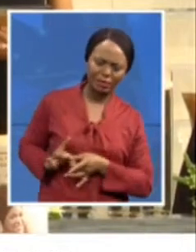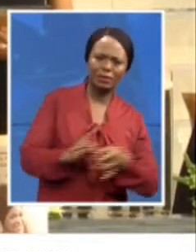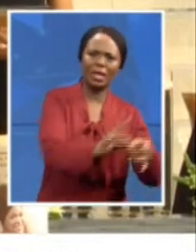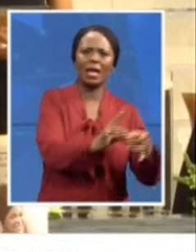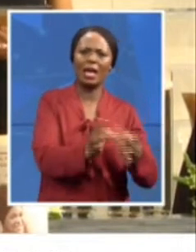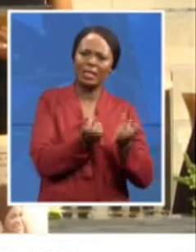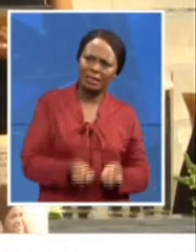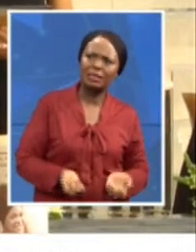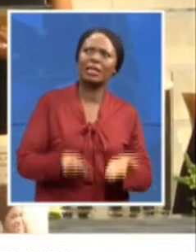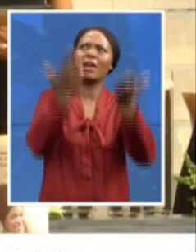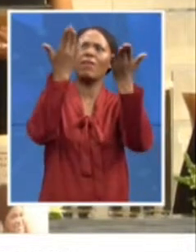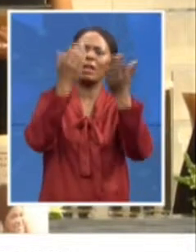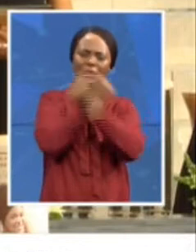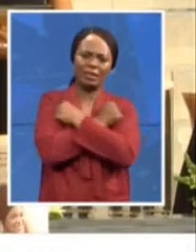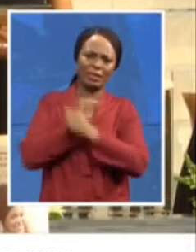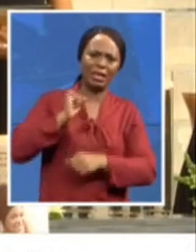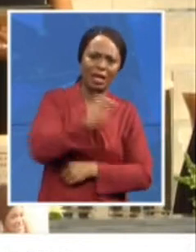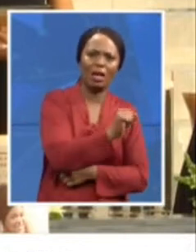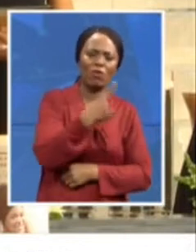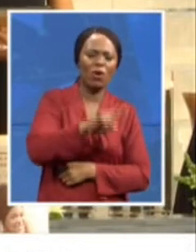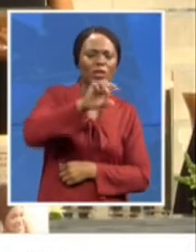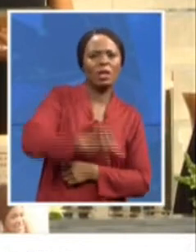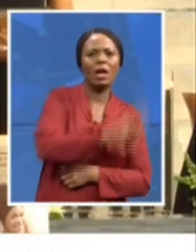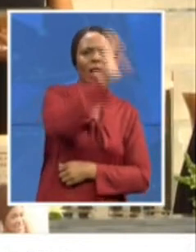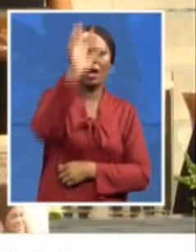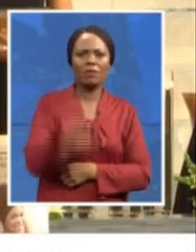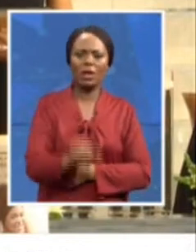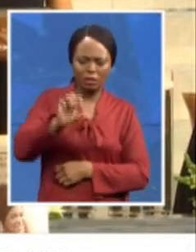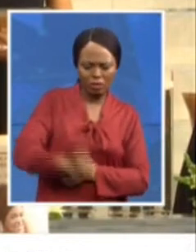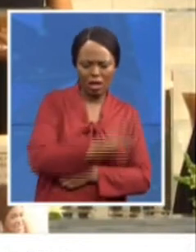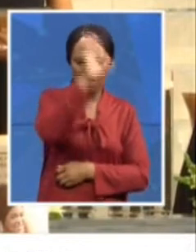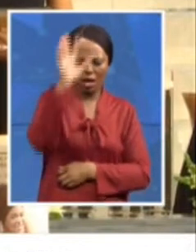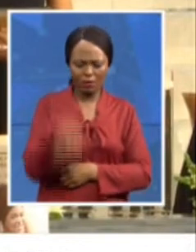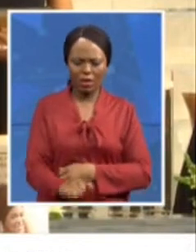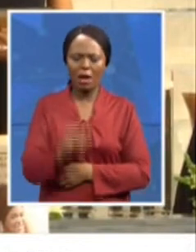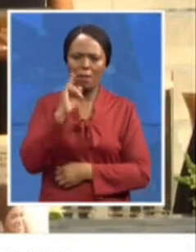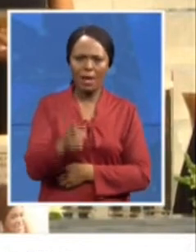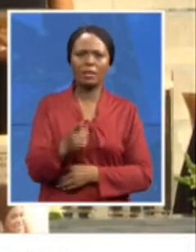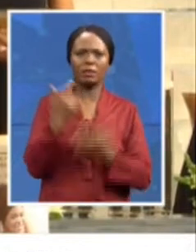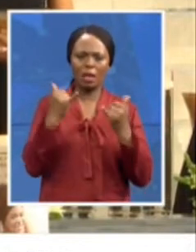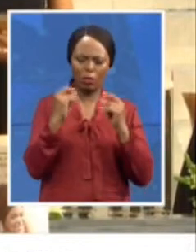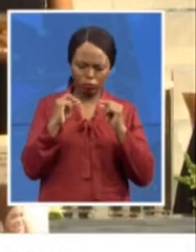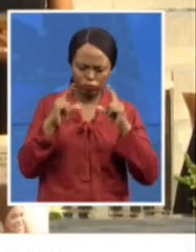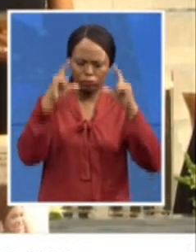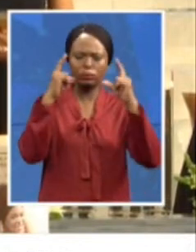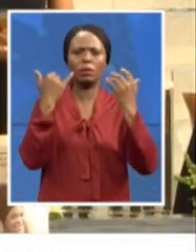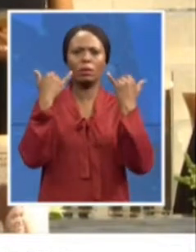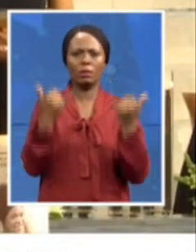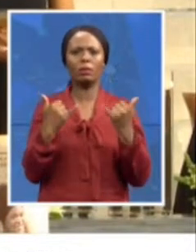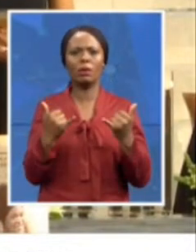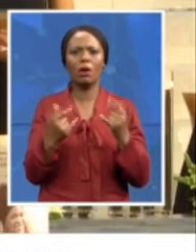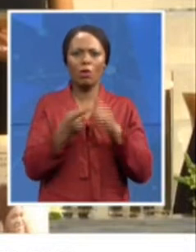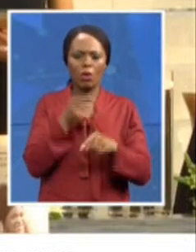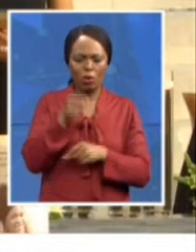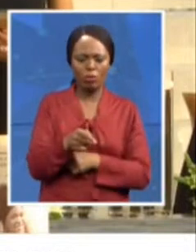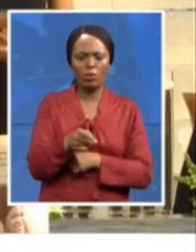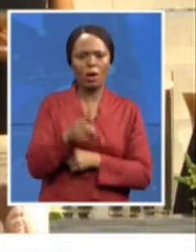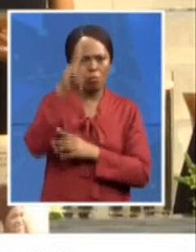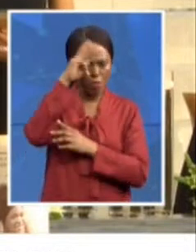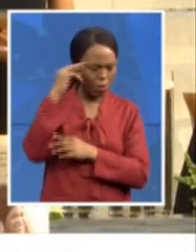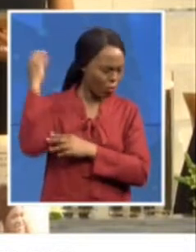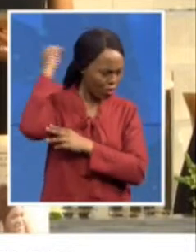must be upheld vigilantly outside the confines of this memorial. The country, the